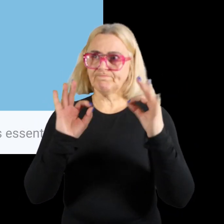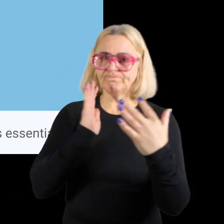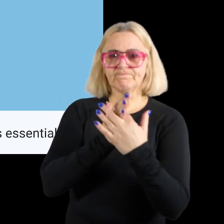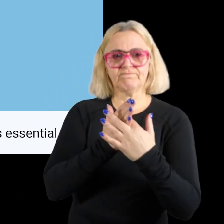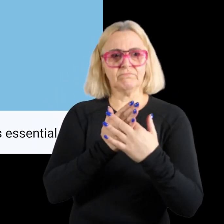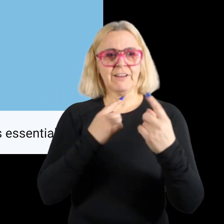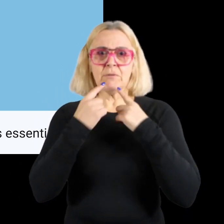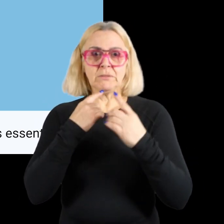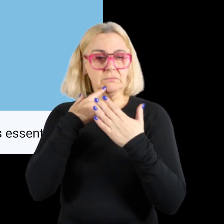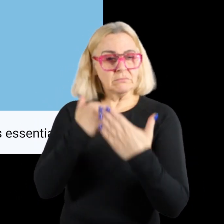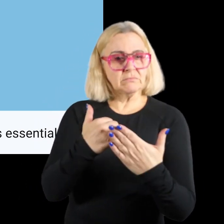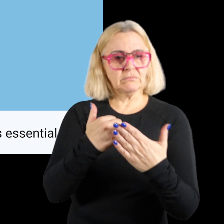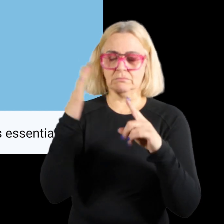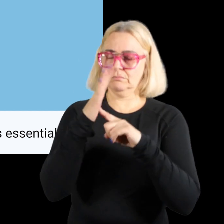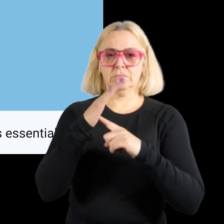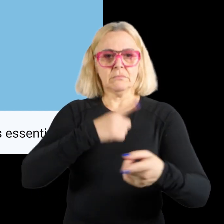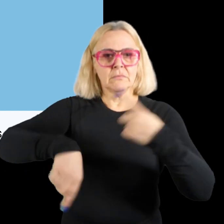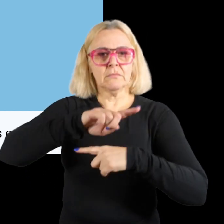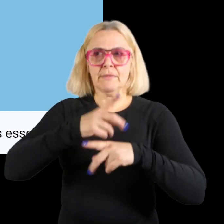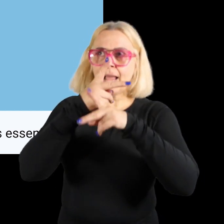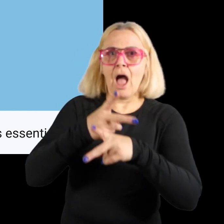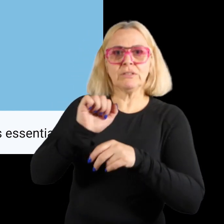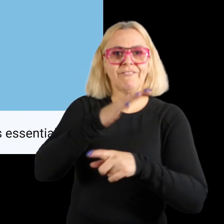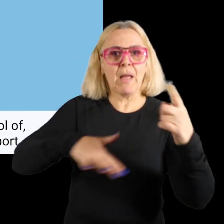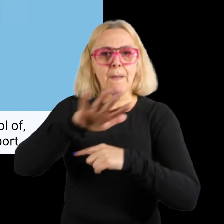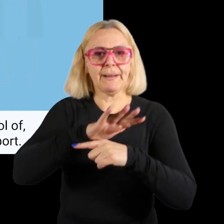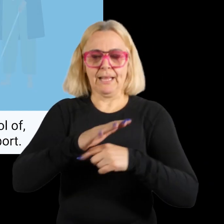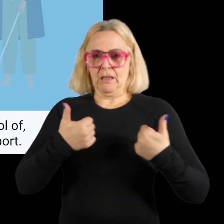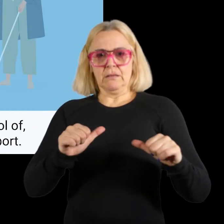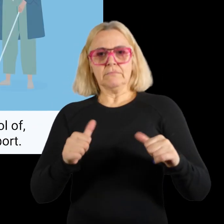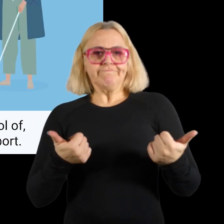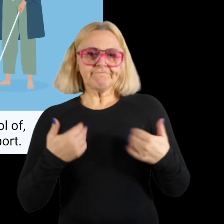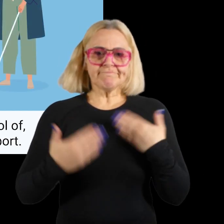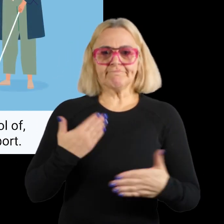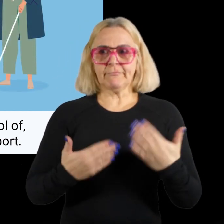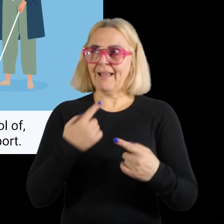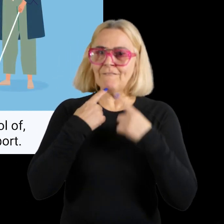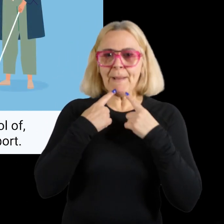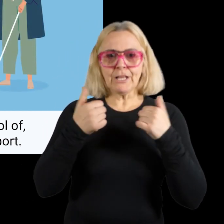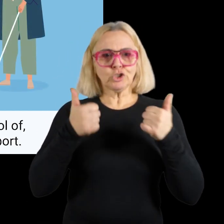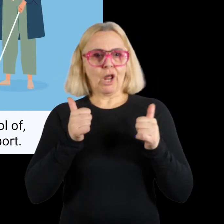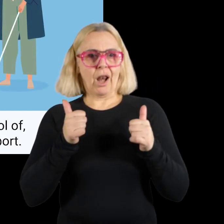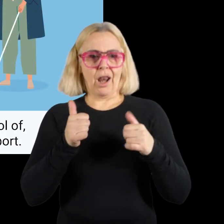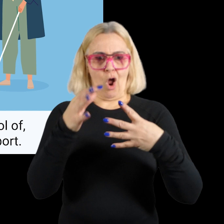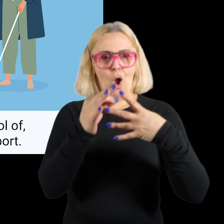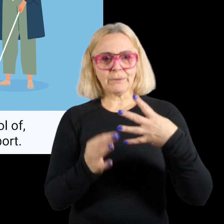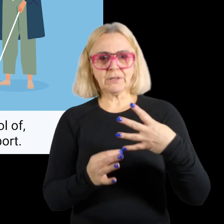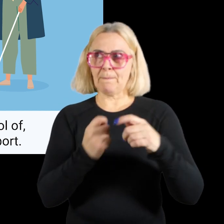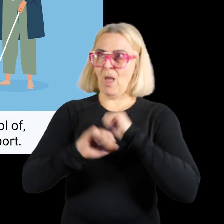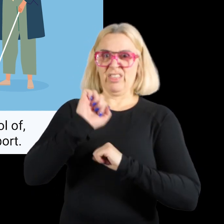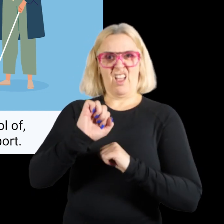Good quality, accurate and accessible information and advice is essential to enabling people, carers and their families to